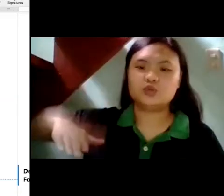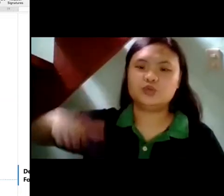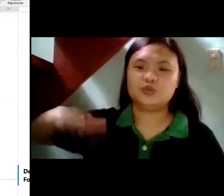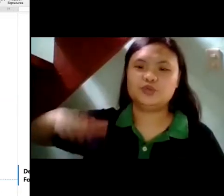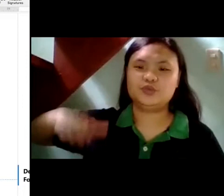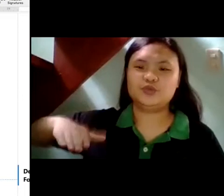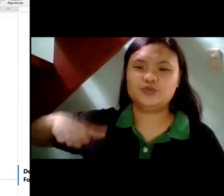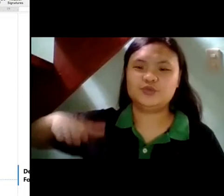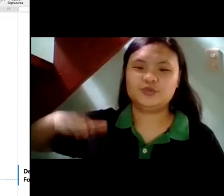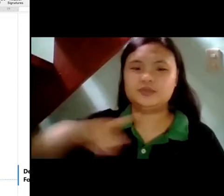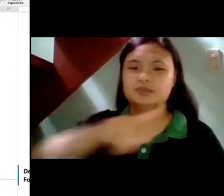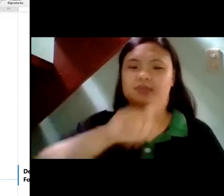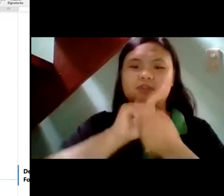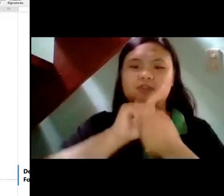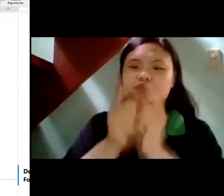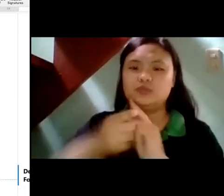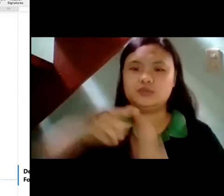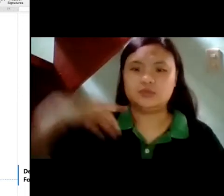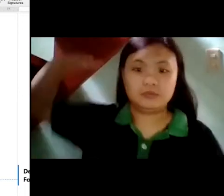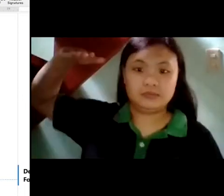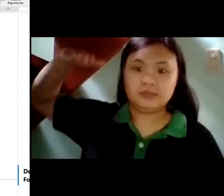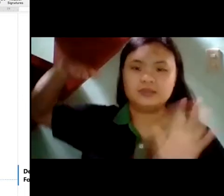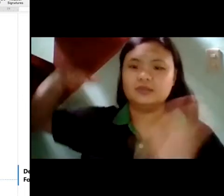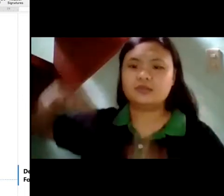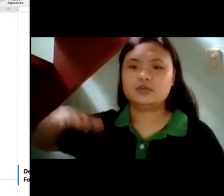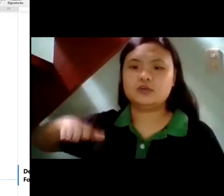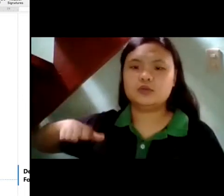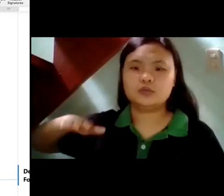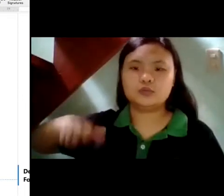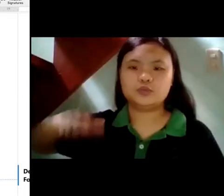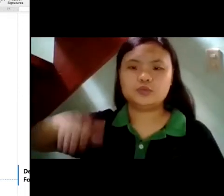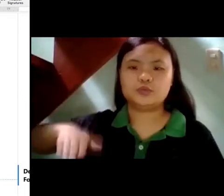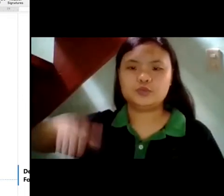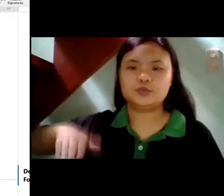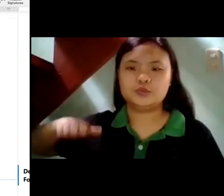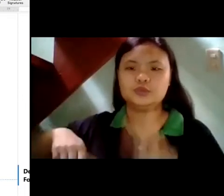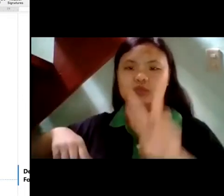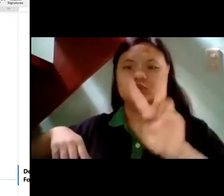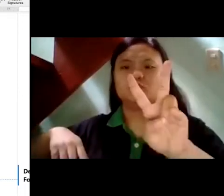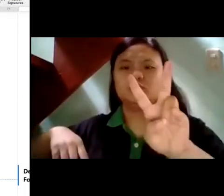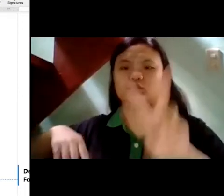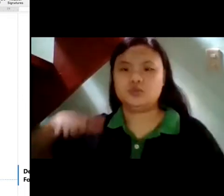So here are some vocabulary words for tall, short.